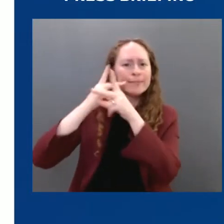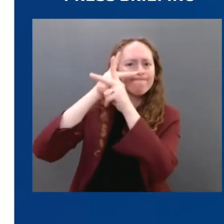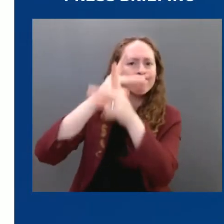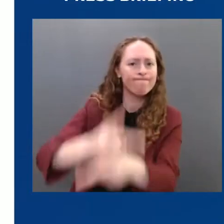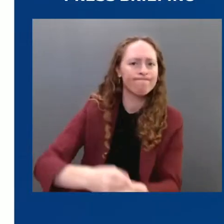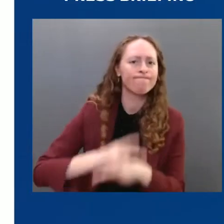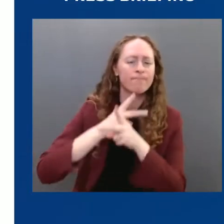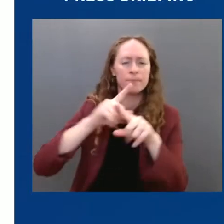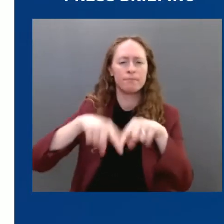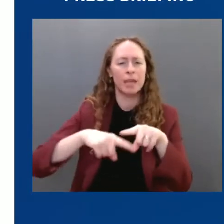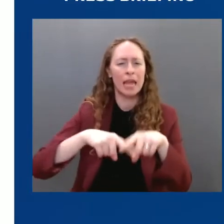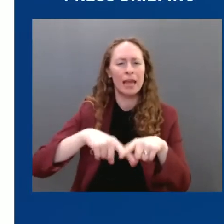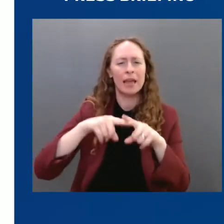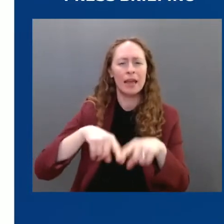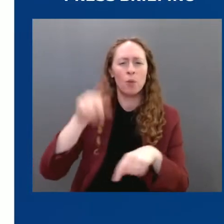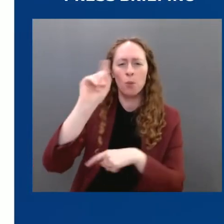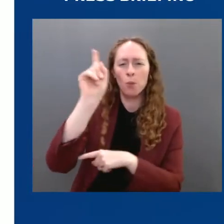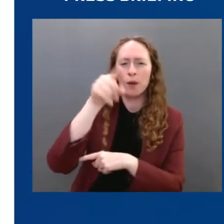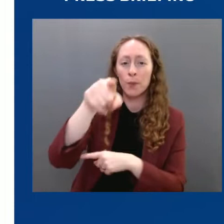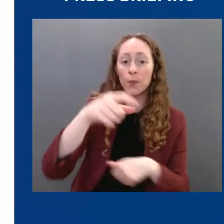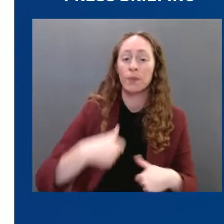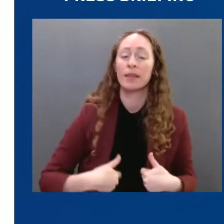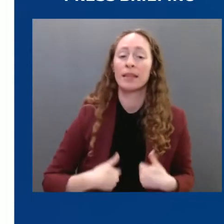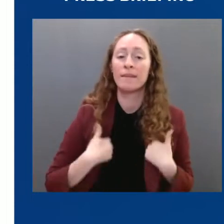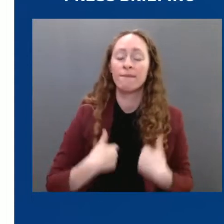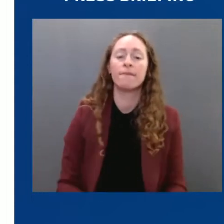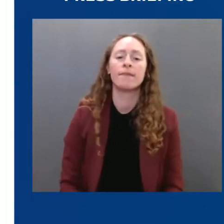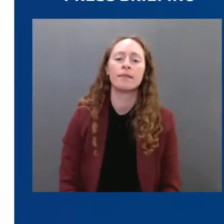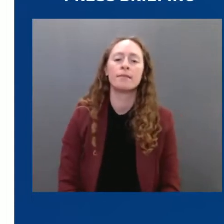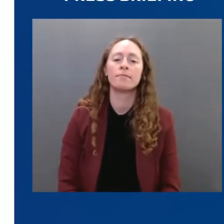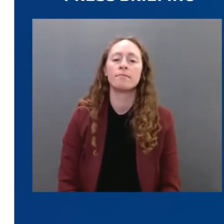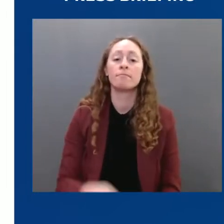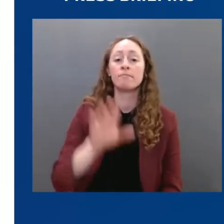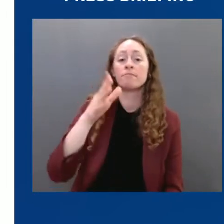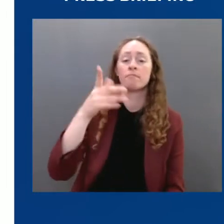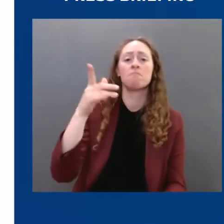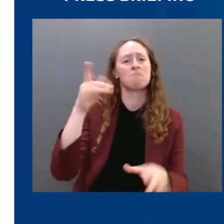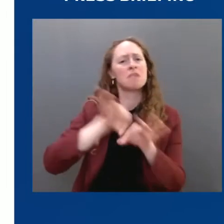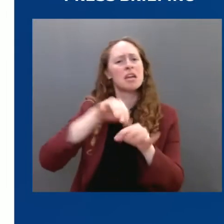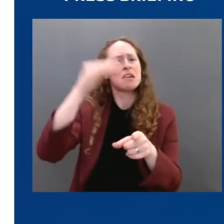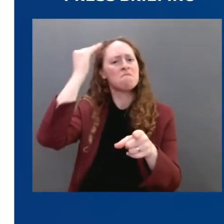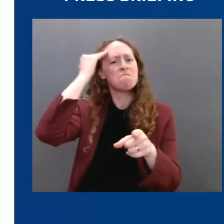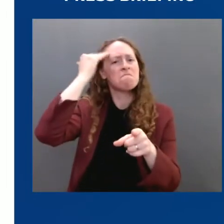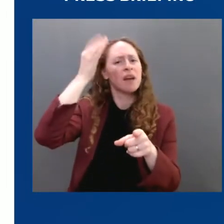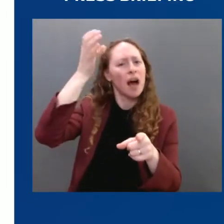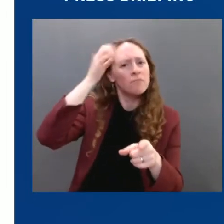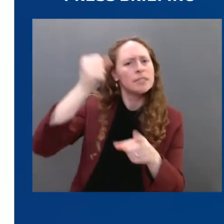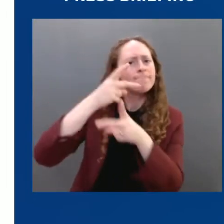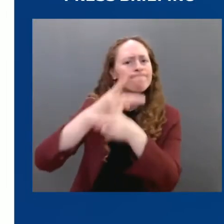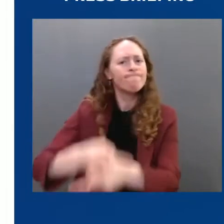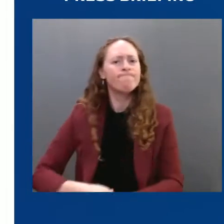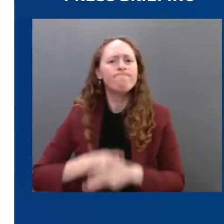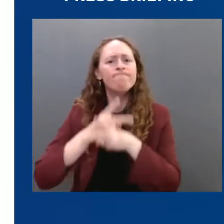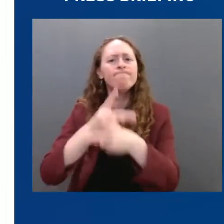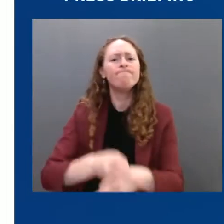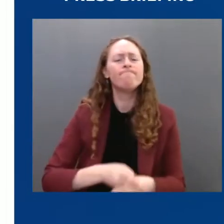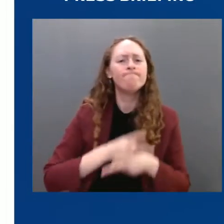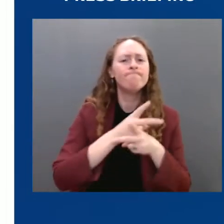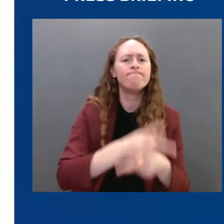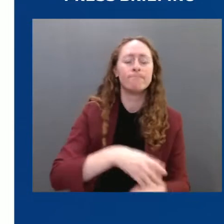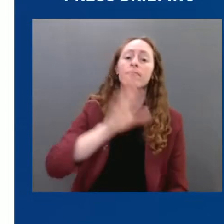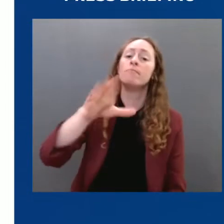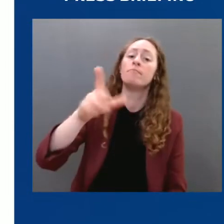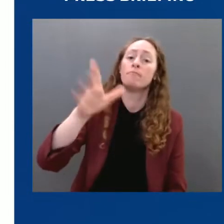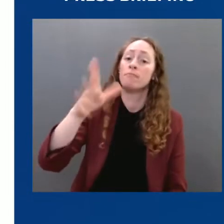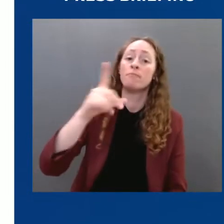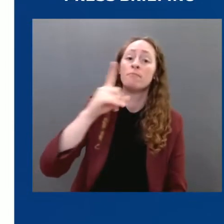want to emphasize the importance of monitoring your local COVID-19 community level to know what precautions are needed to protect yourself, your loved ones, and